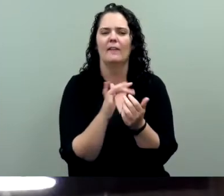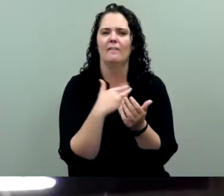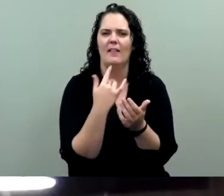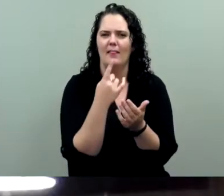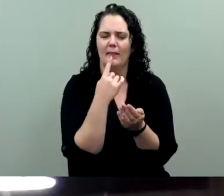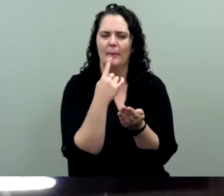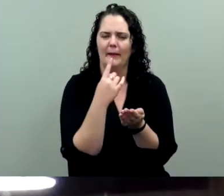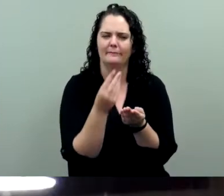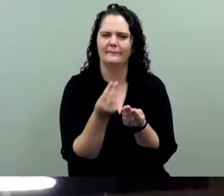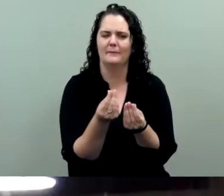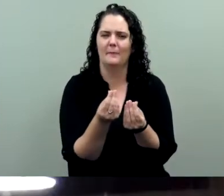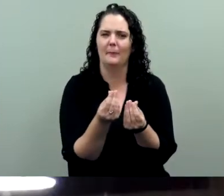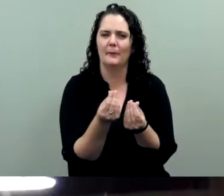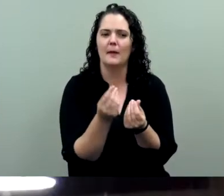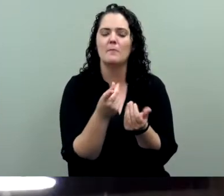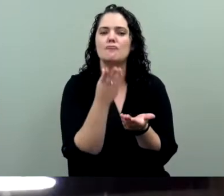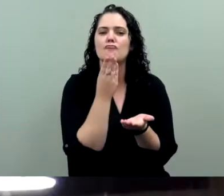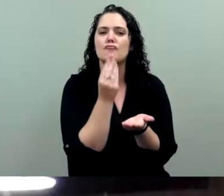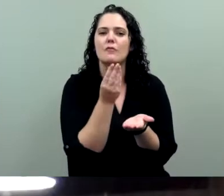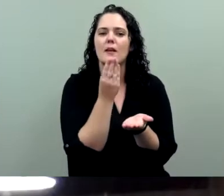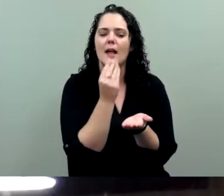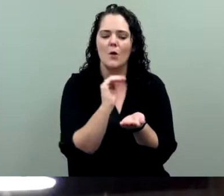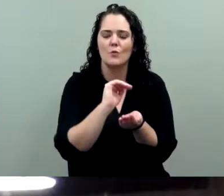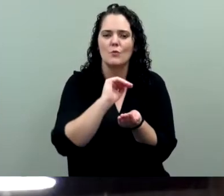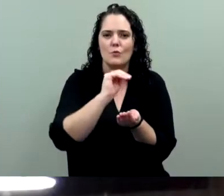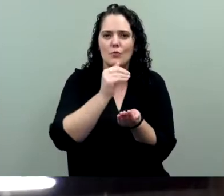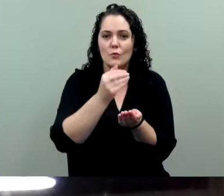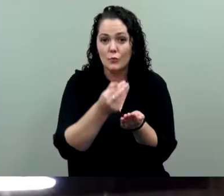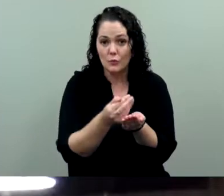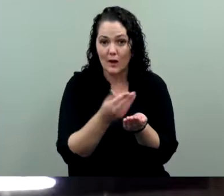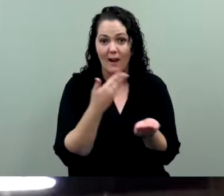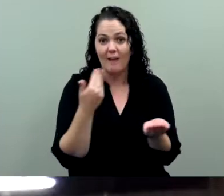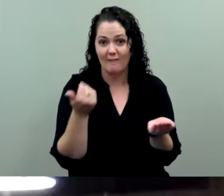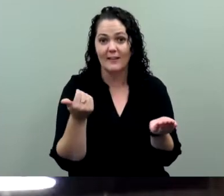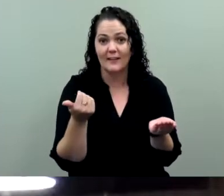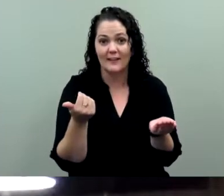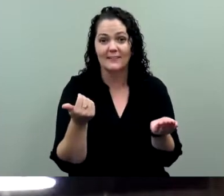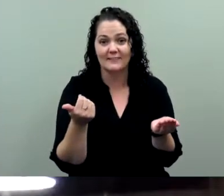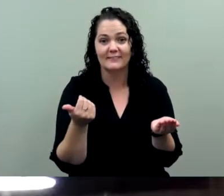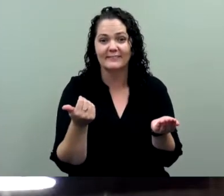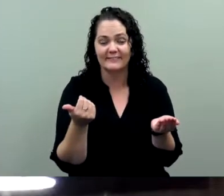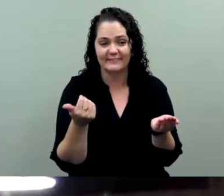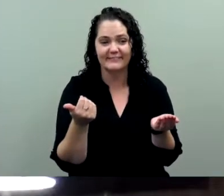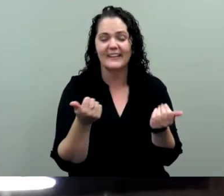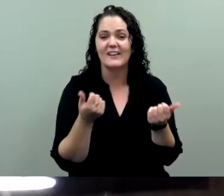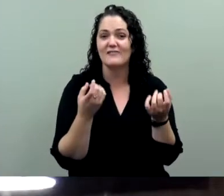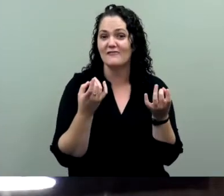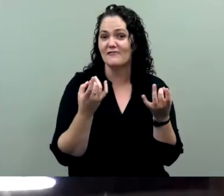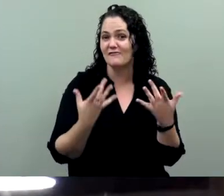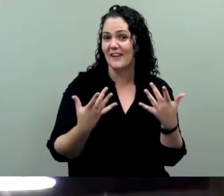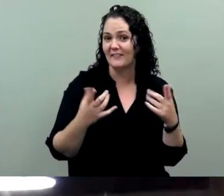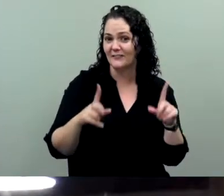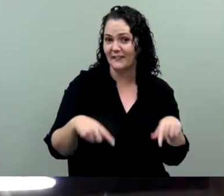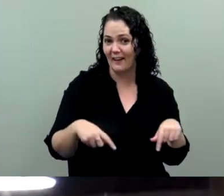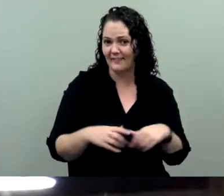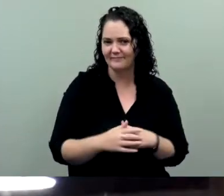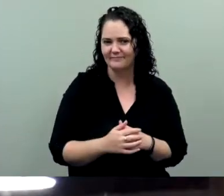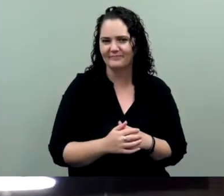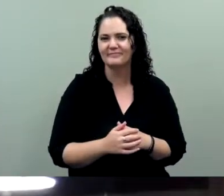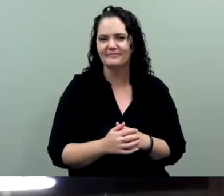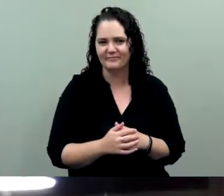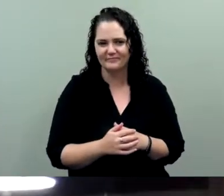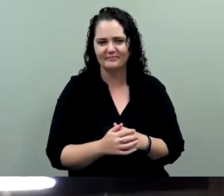but you should have that lovely brown seed, that pit from the avocado. And now you're ready to get started. Once you've removed